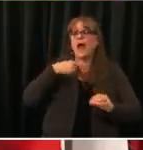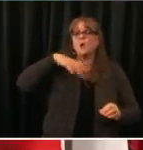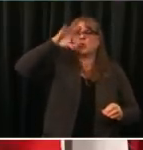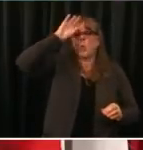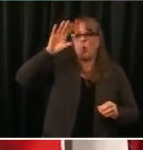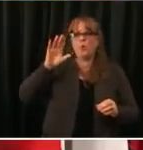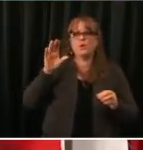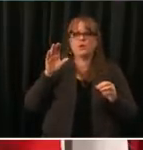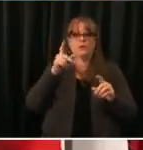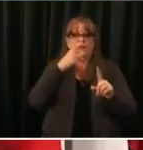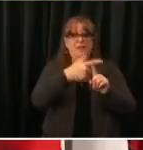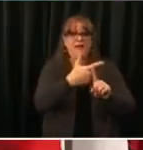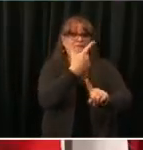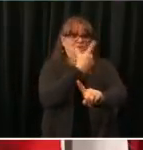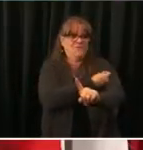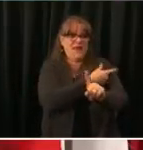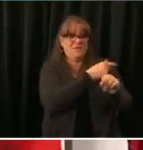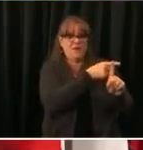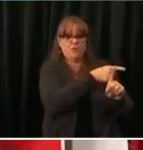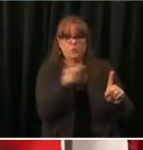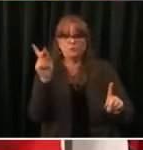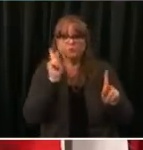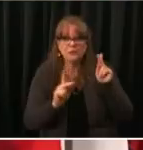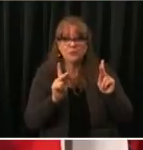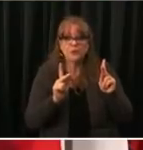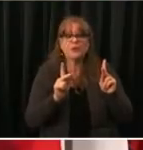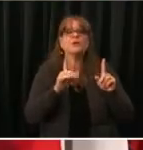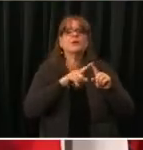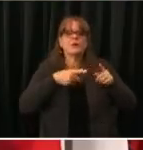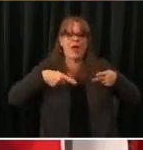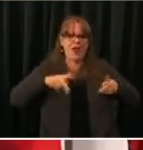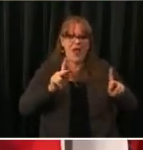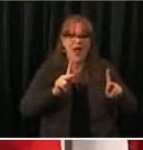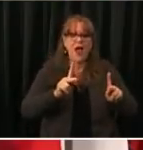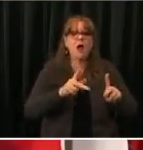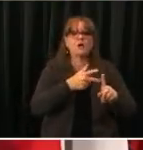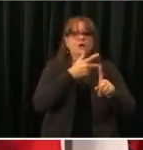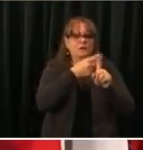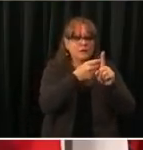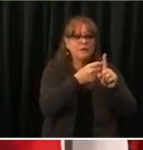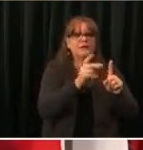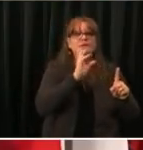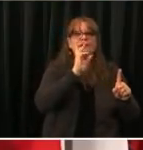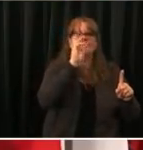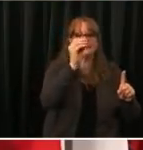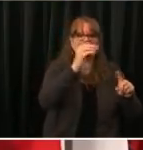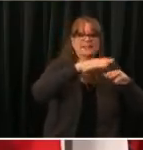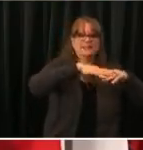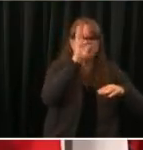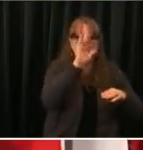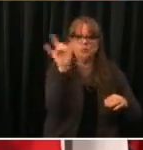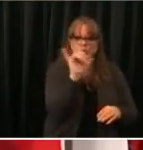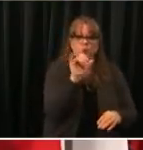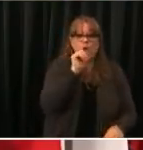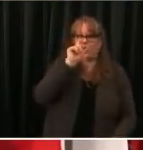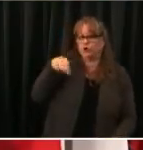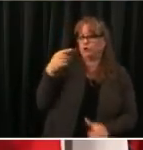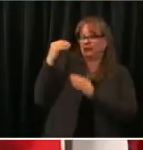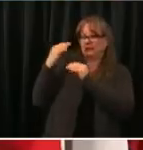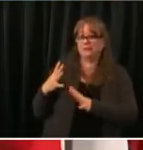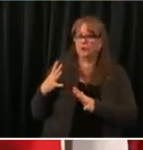the efforts to protect our most vulnerable over age 70 and expanding to age 65 and up on February 8th.